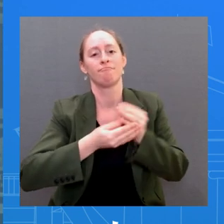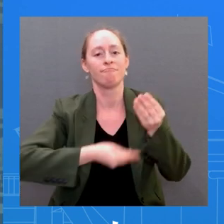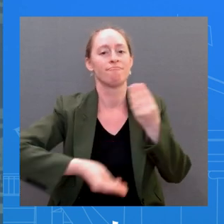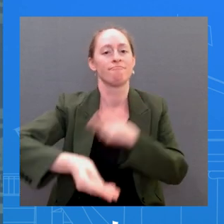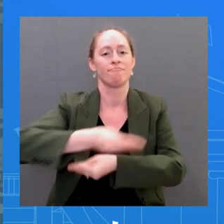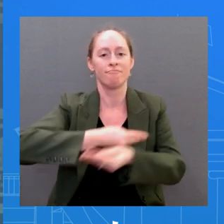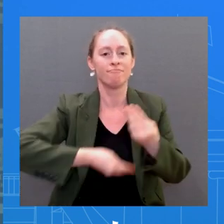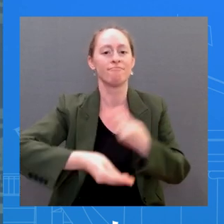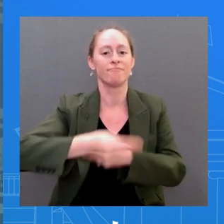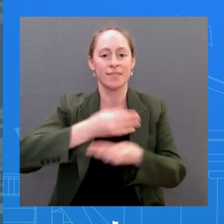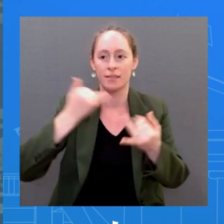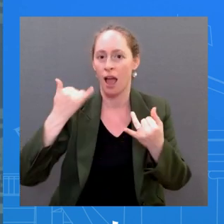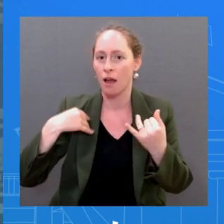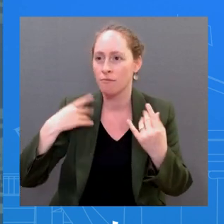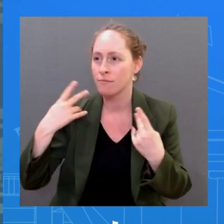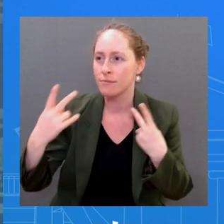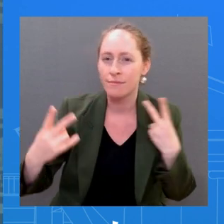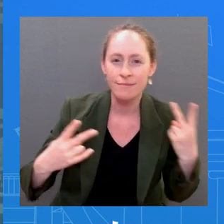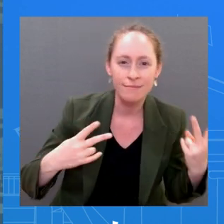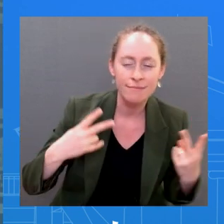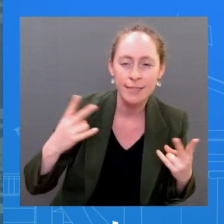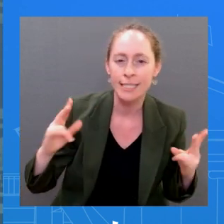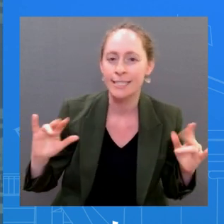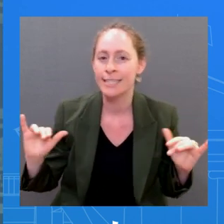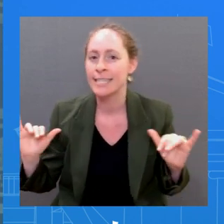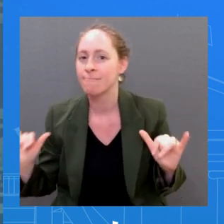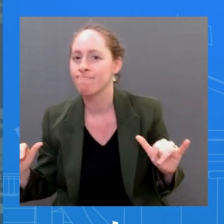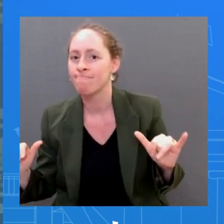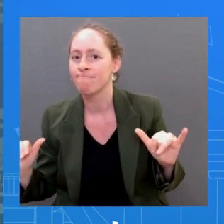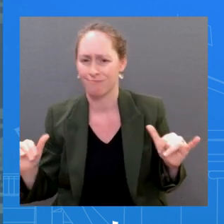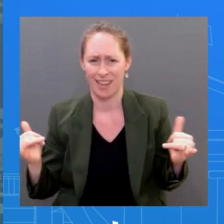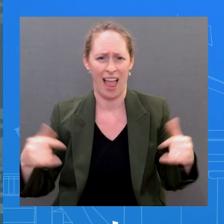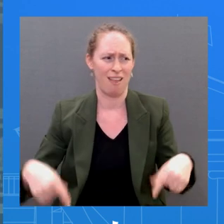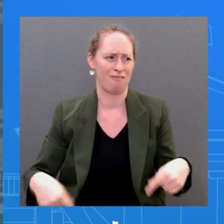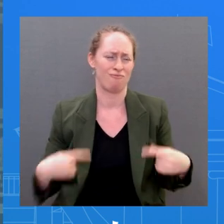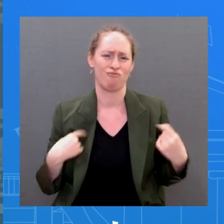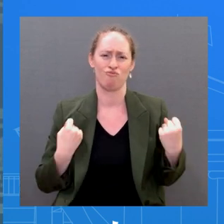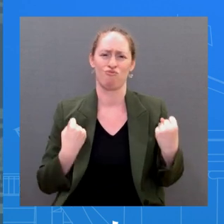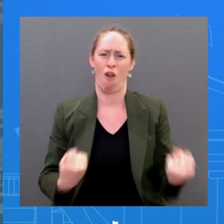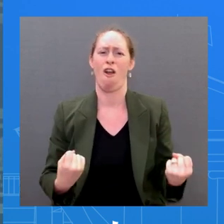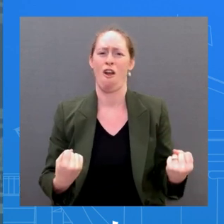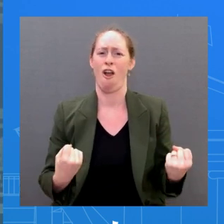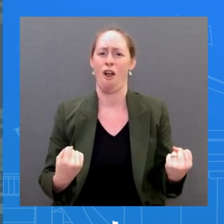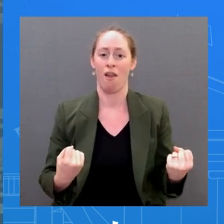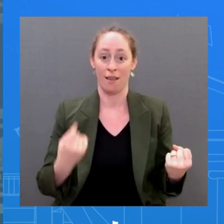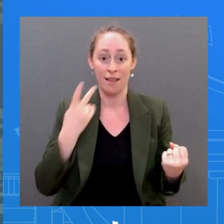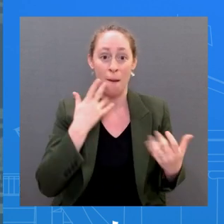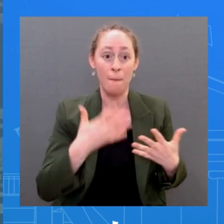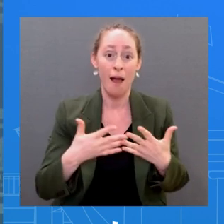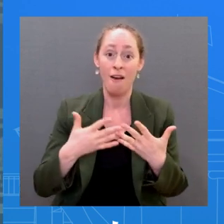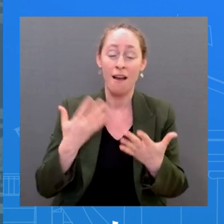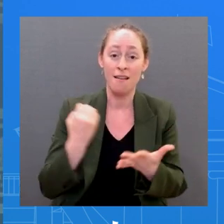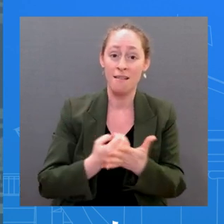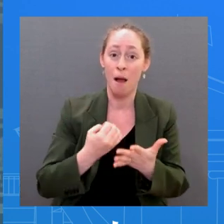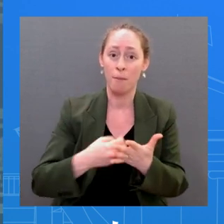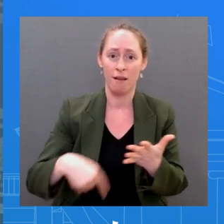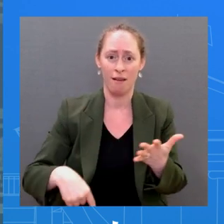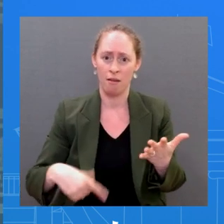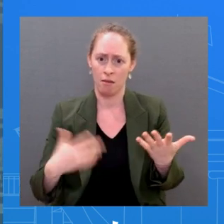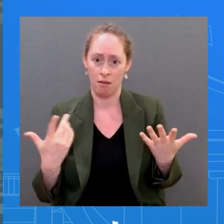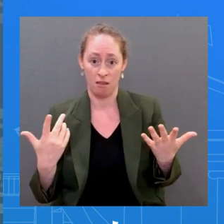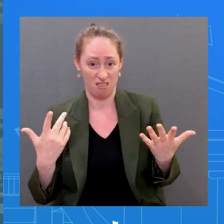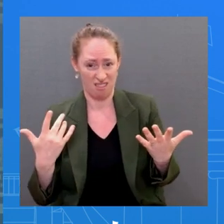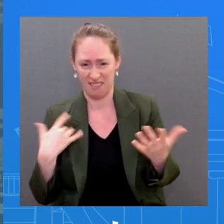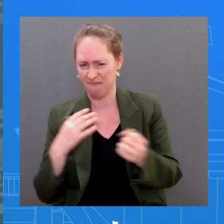economy may grow faster this year than China's economy for the first time since 1976. With the right policies, we